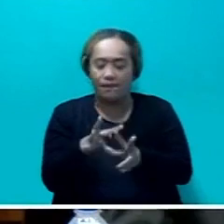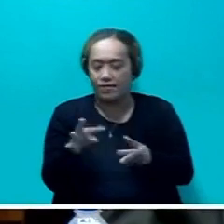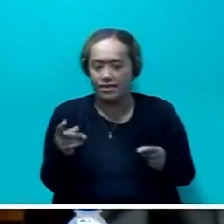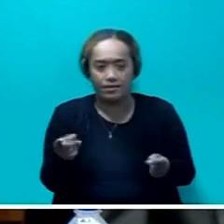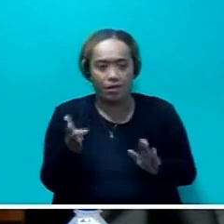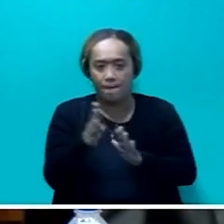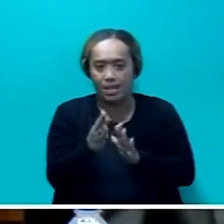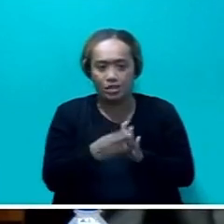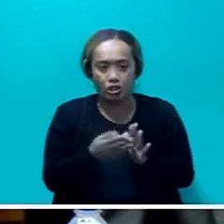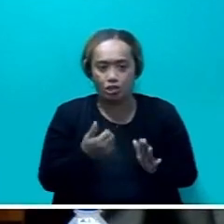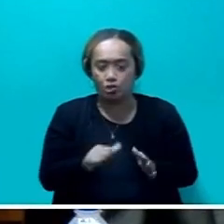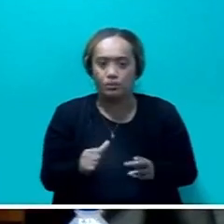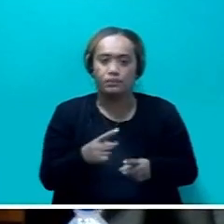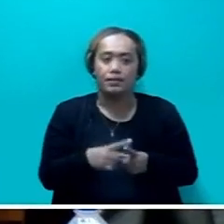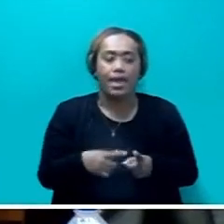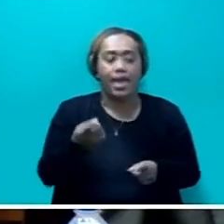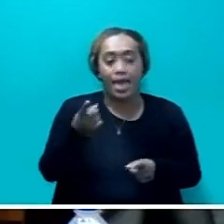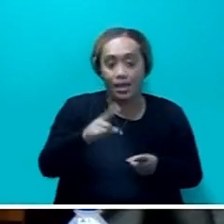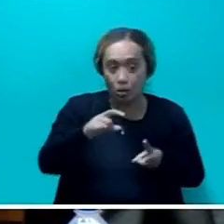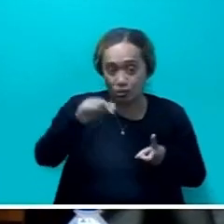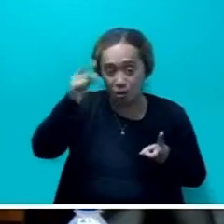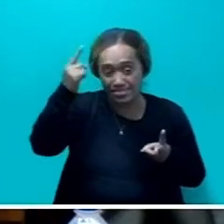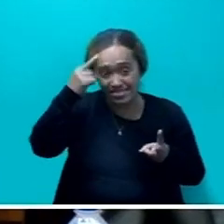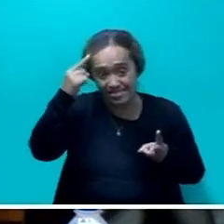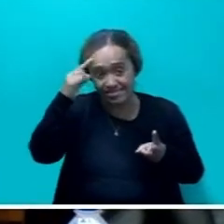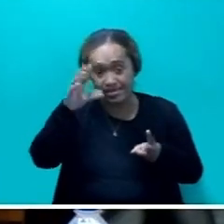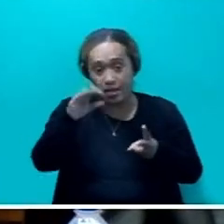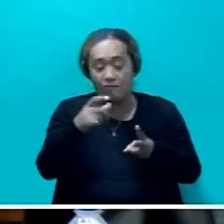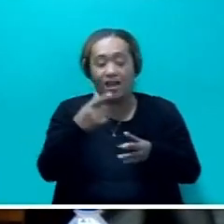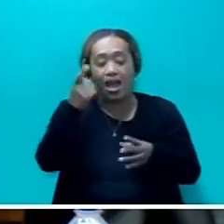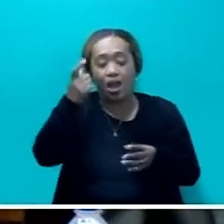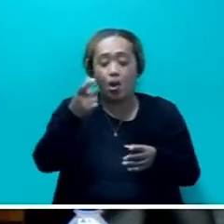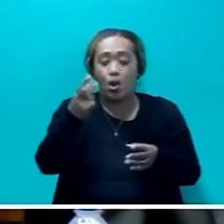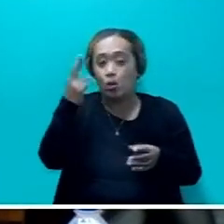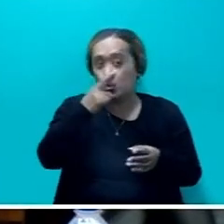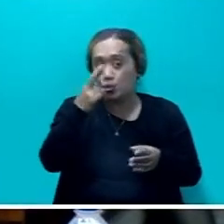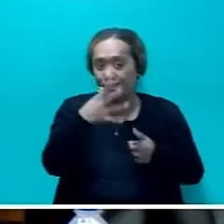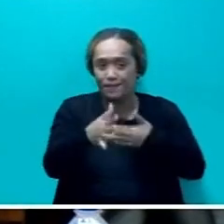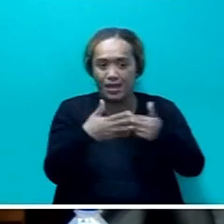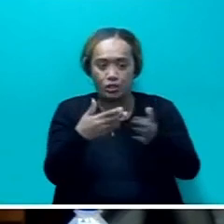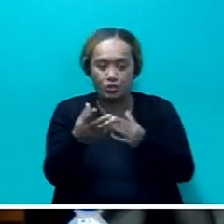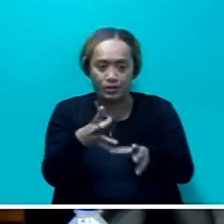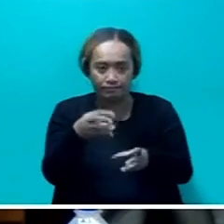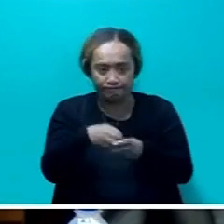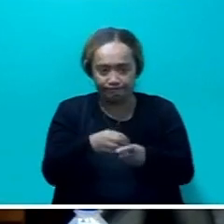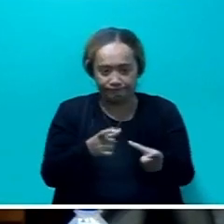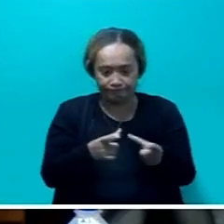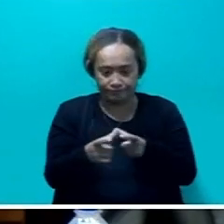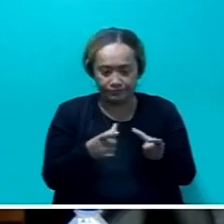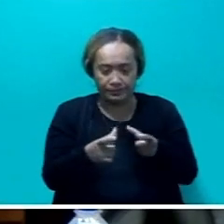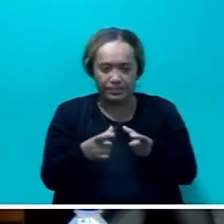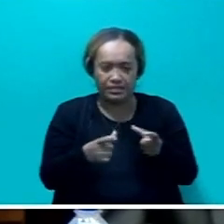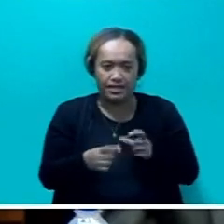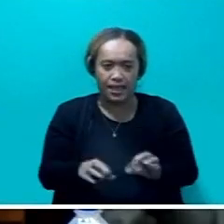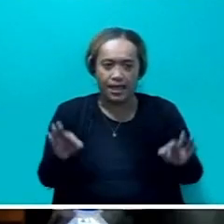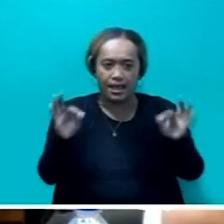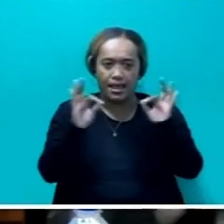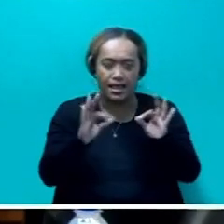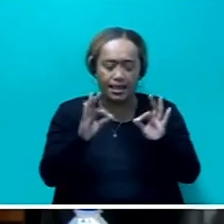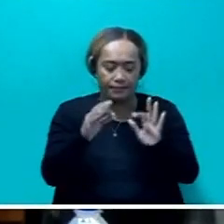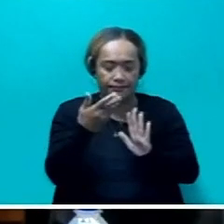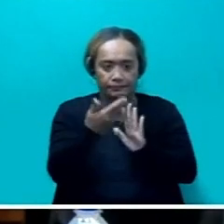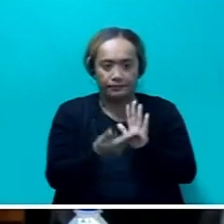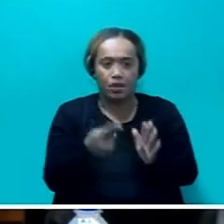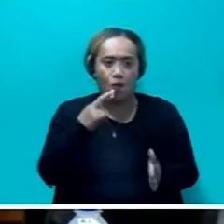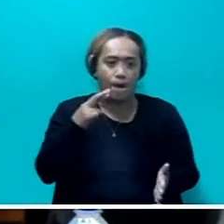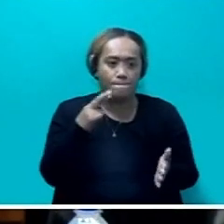utilized. And consider the adequacy of risk management and internal controls, as well as the accuracy of the financial reporting in a